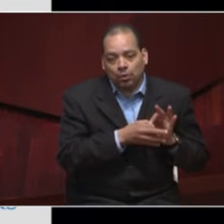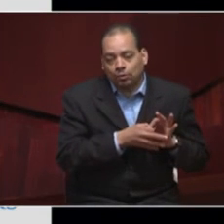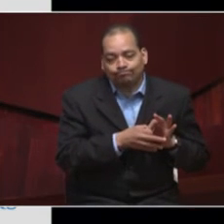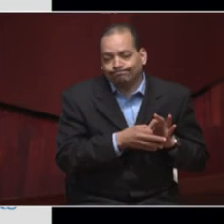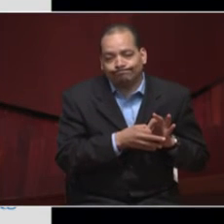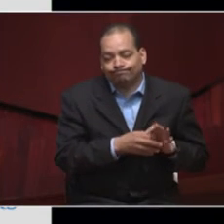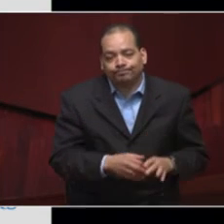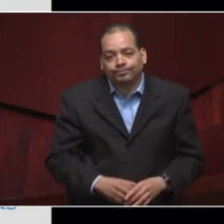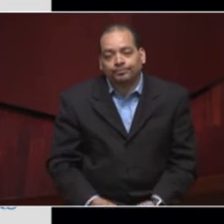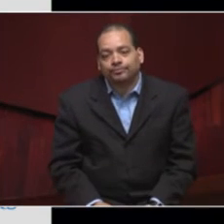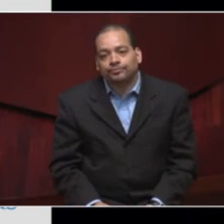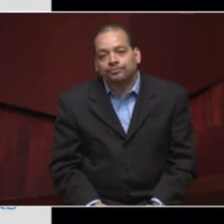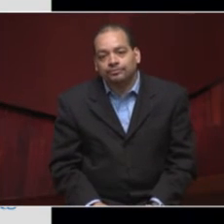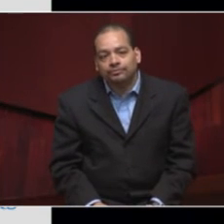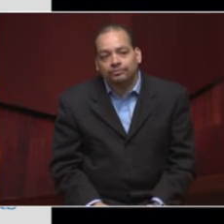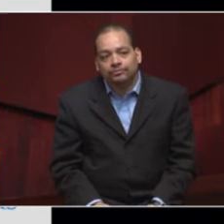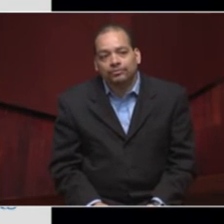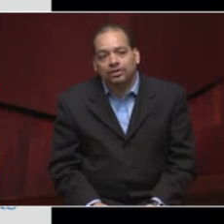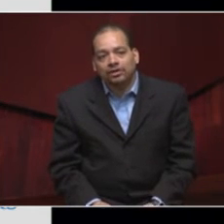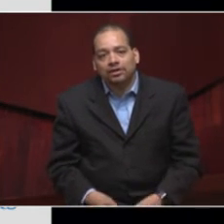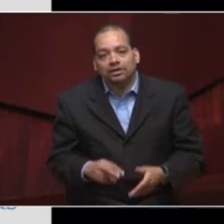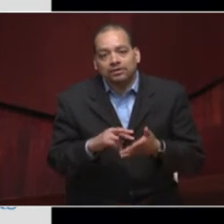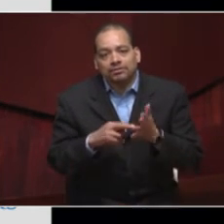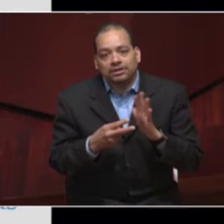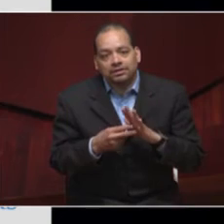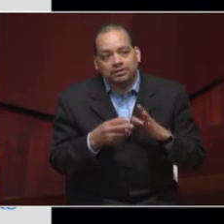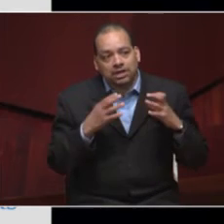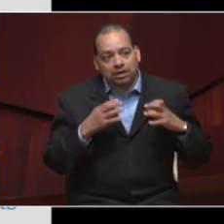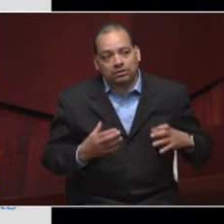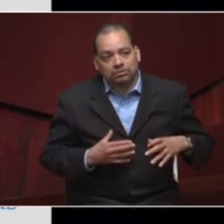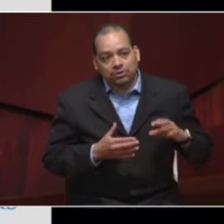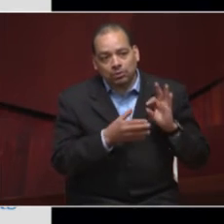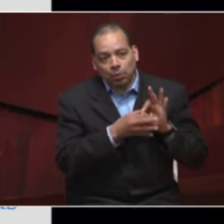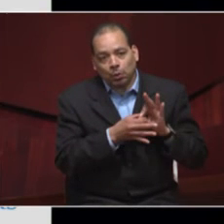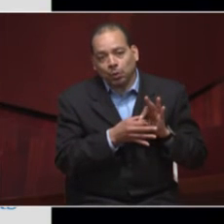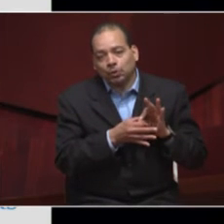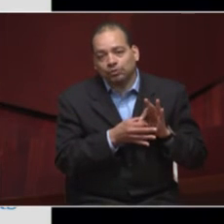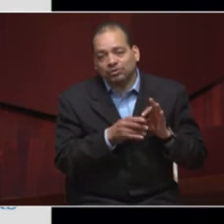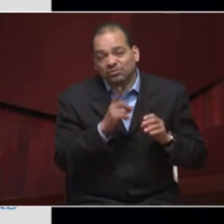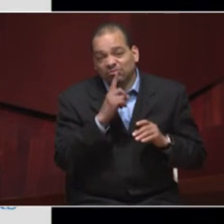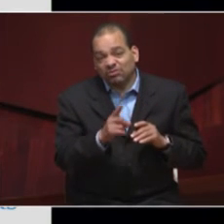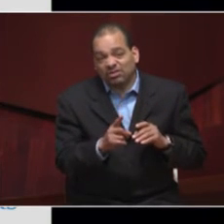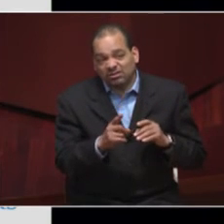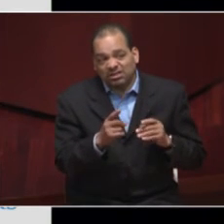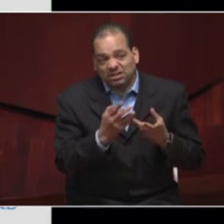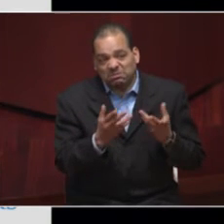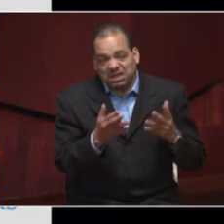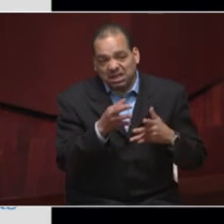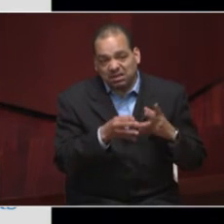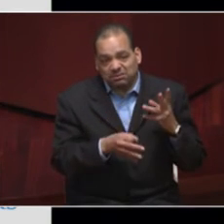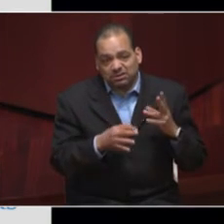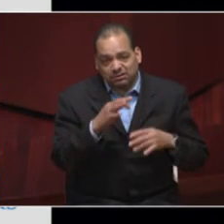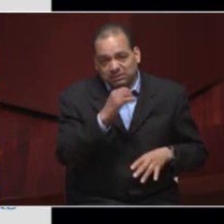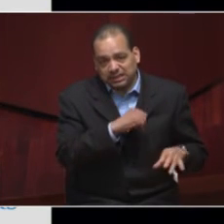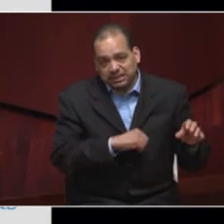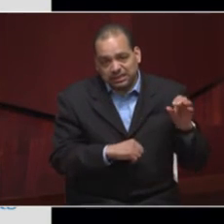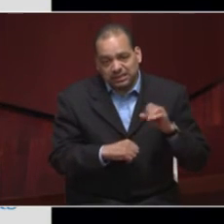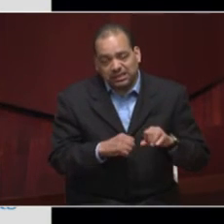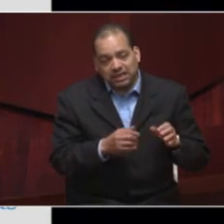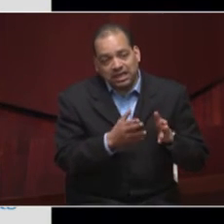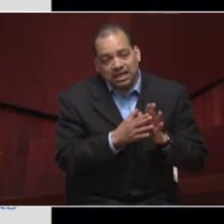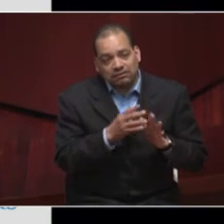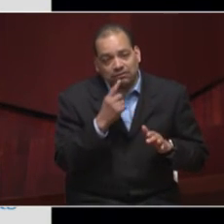original incarnation of the customer portal was a little bit lackluster, and it only allowed for reference